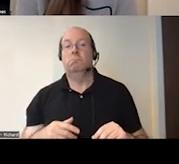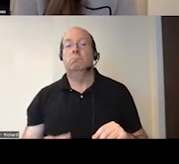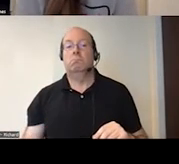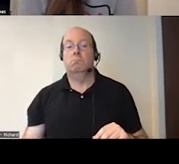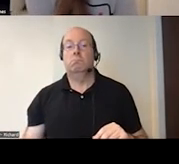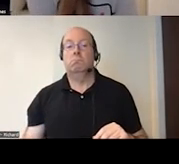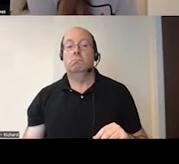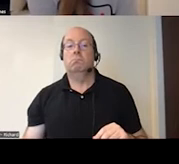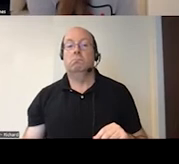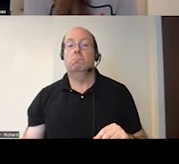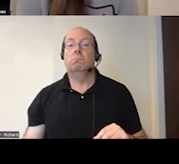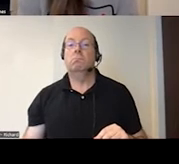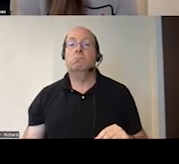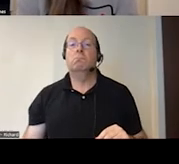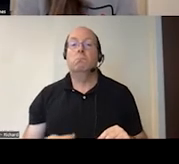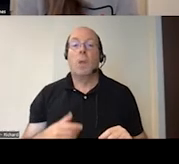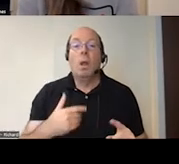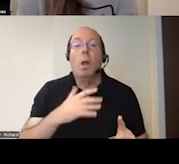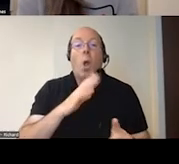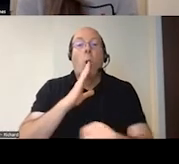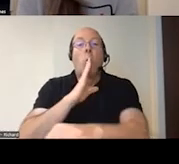whatever may come with having two moms.